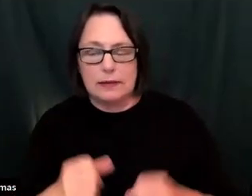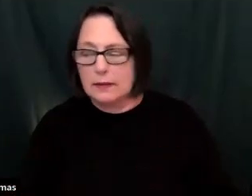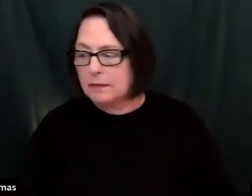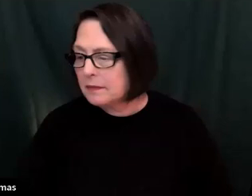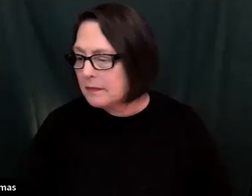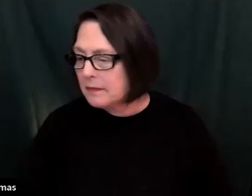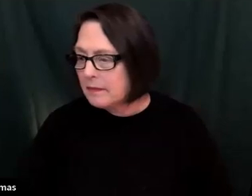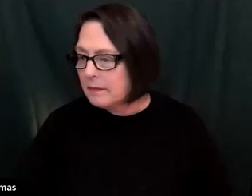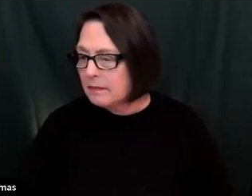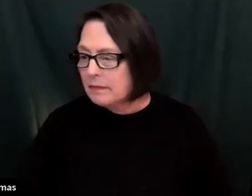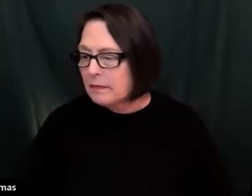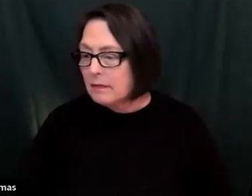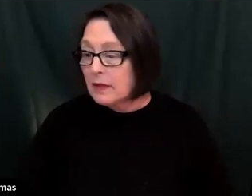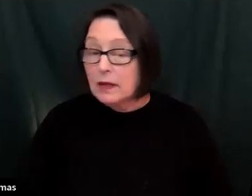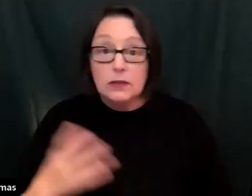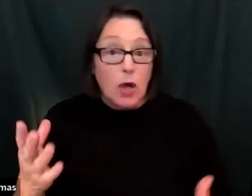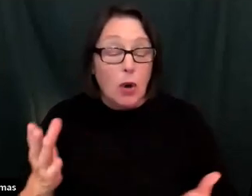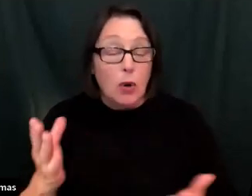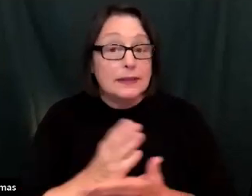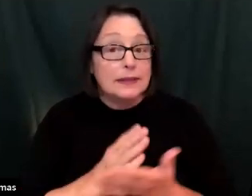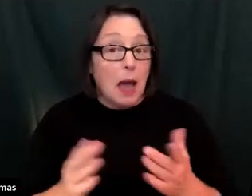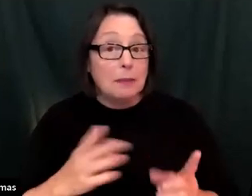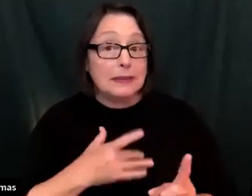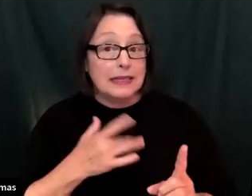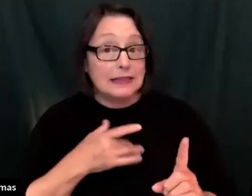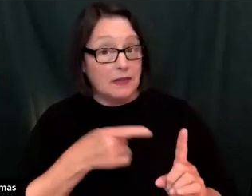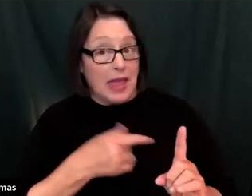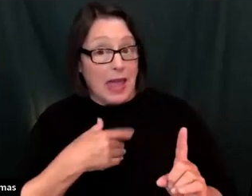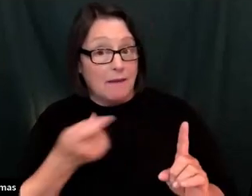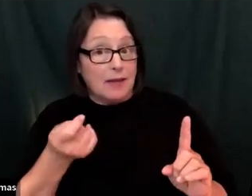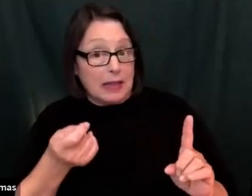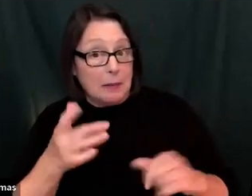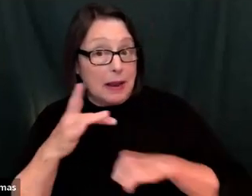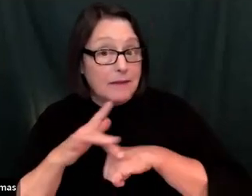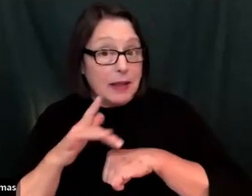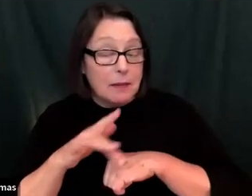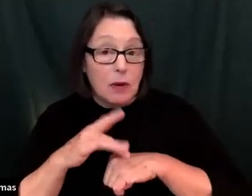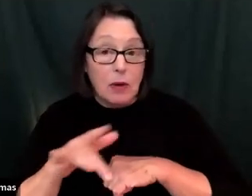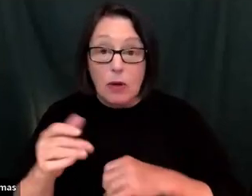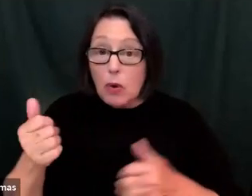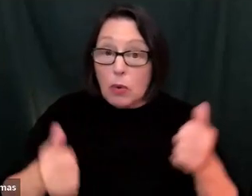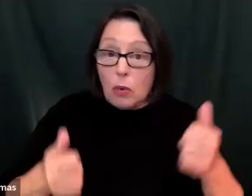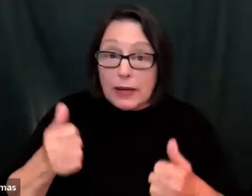So again, are there senses that are partially available? What are those?